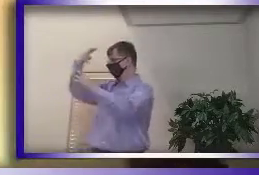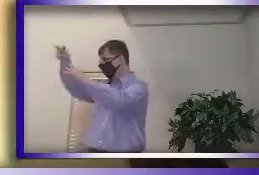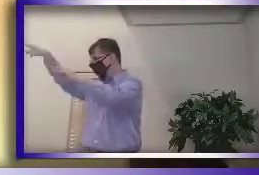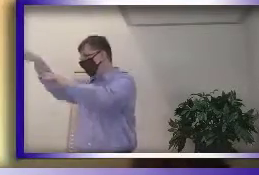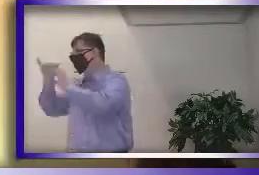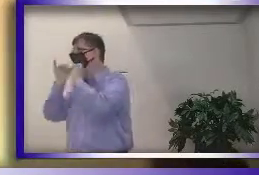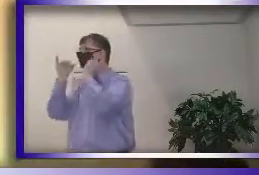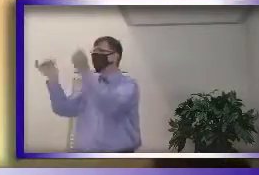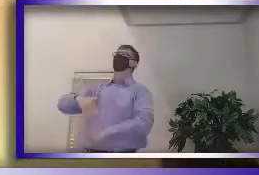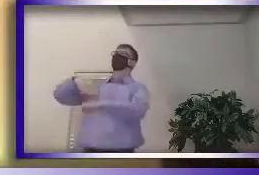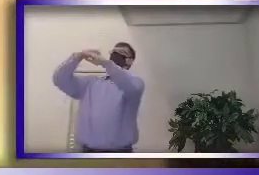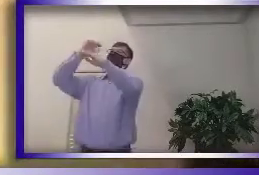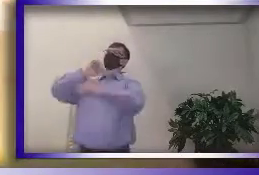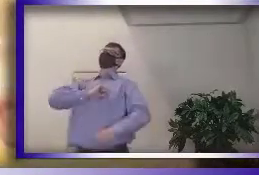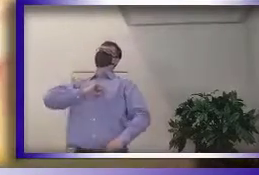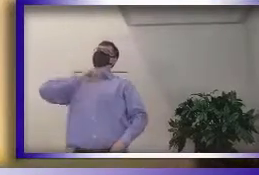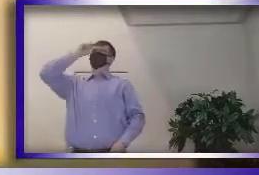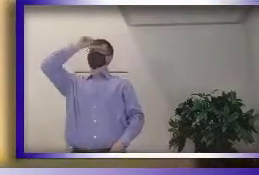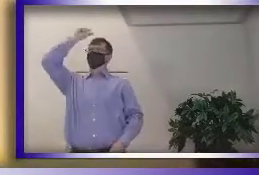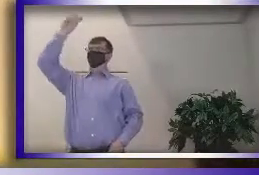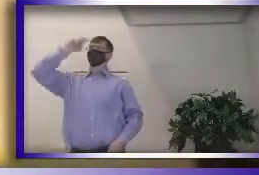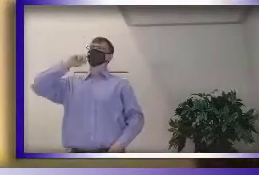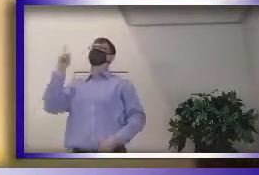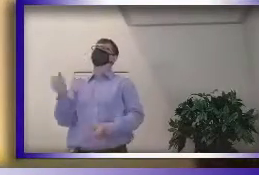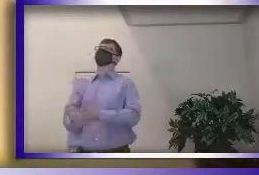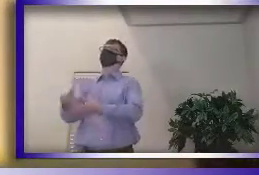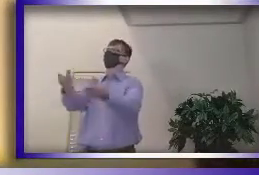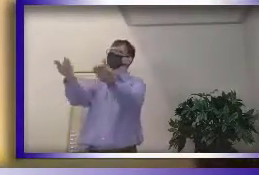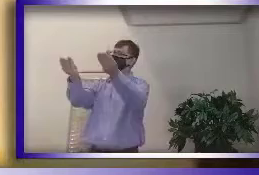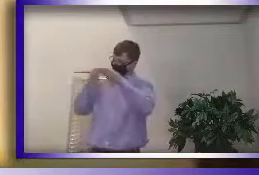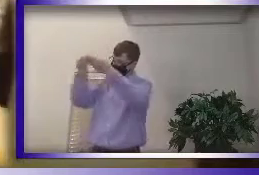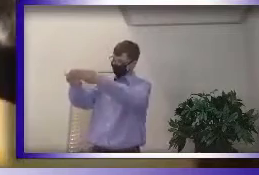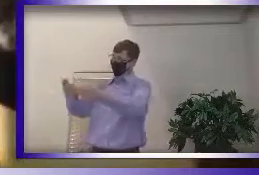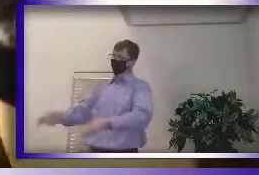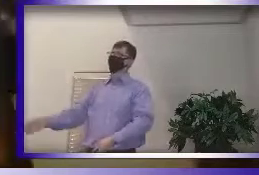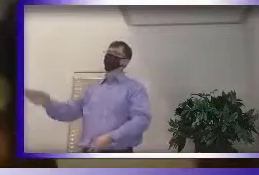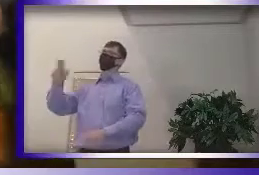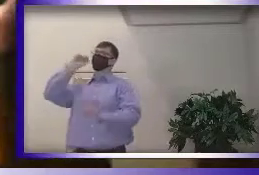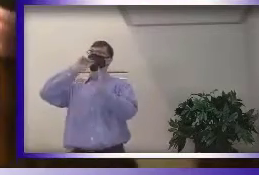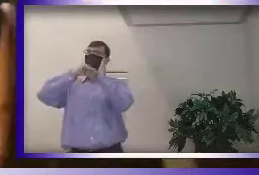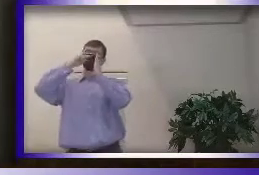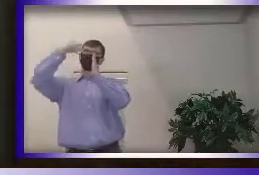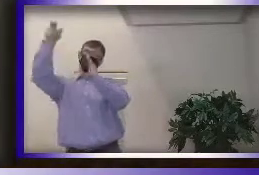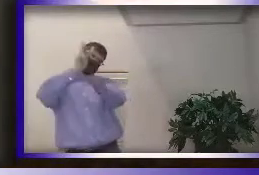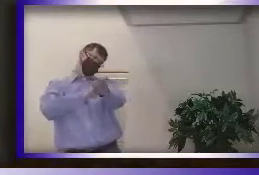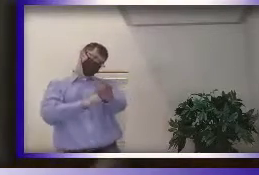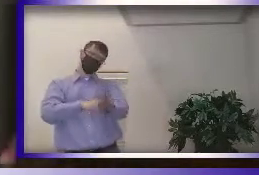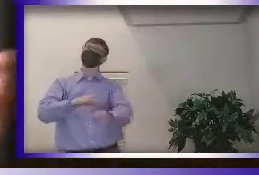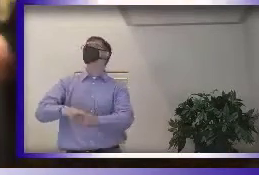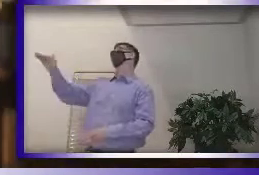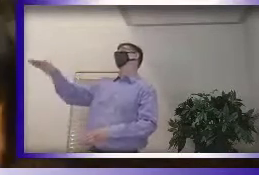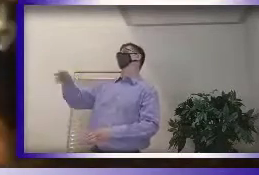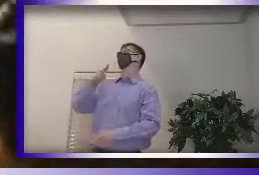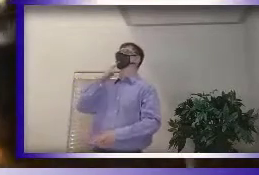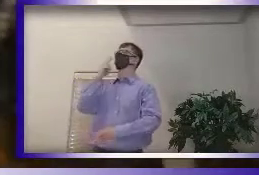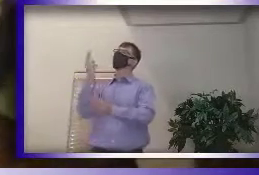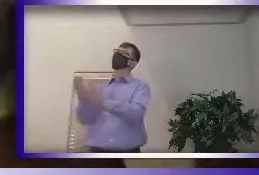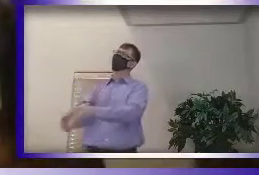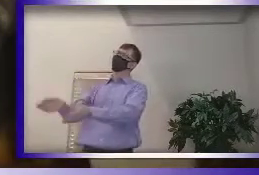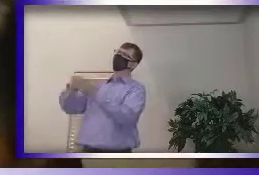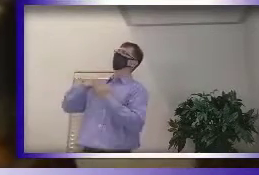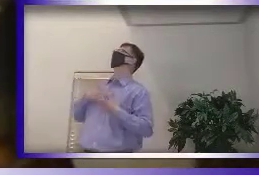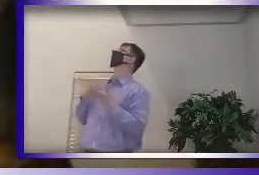become an adult, they let go of their child name and become an adult with a different name. The Pope takes on a new name.